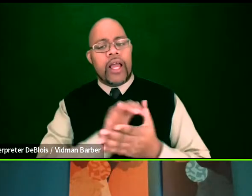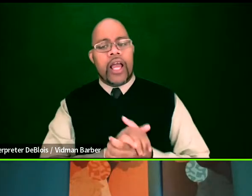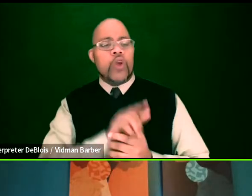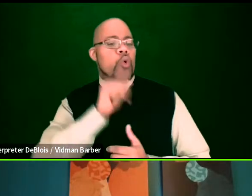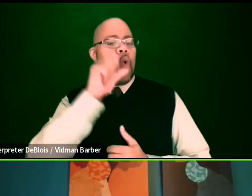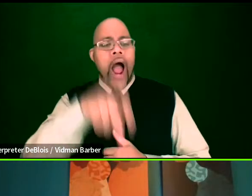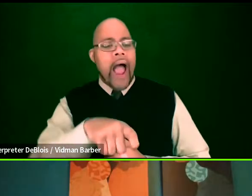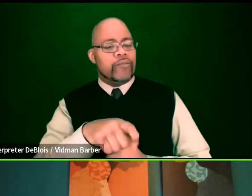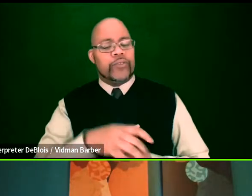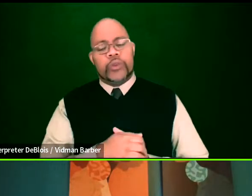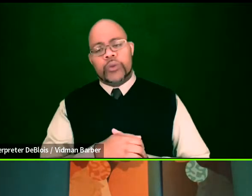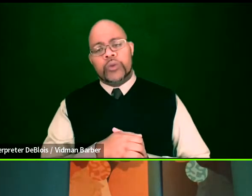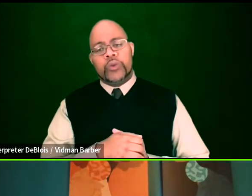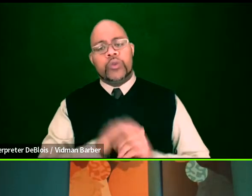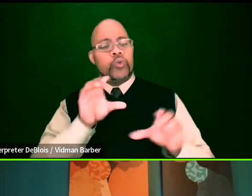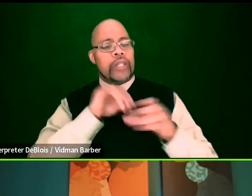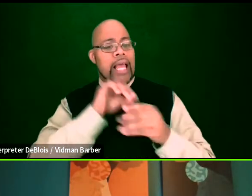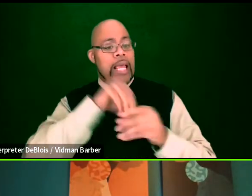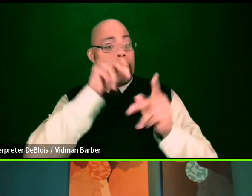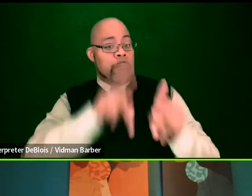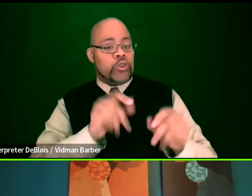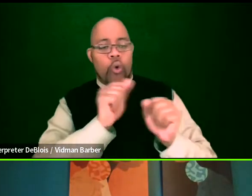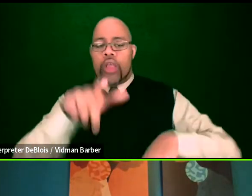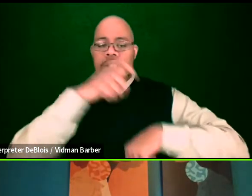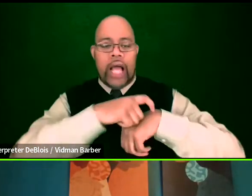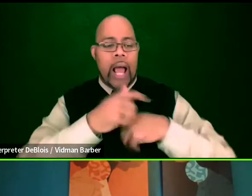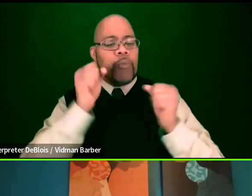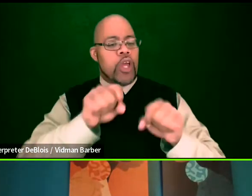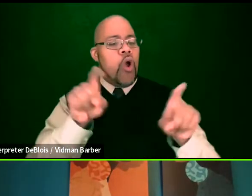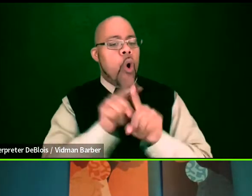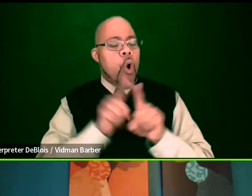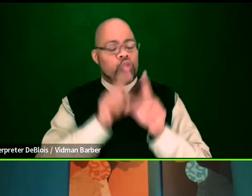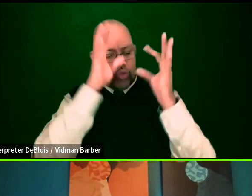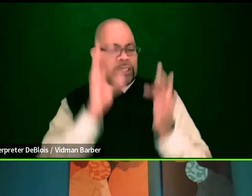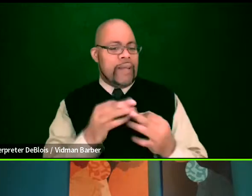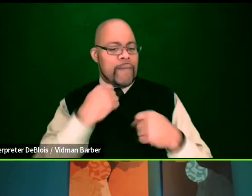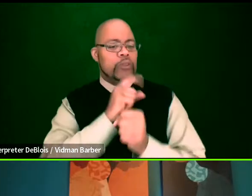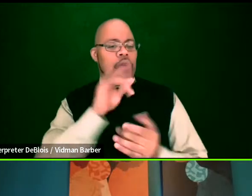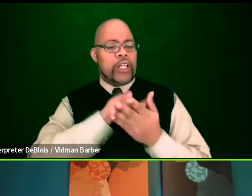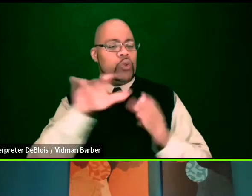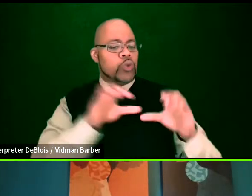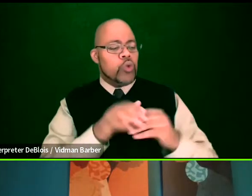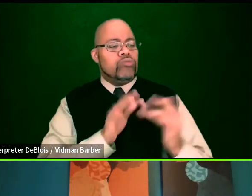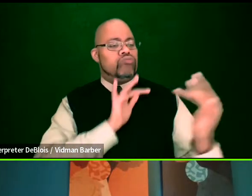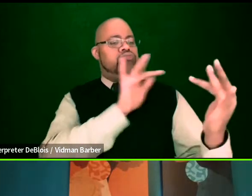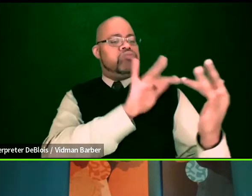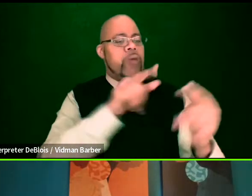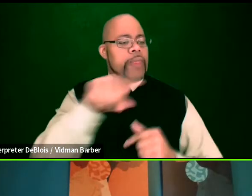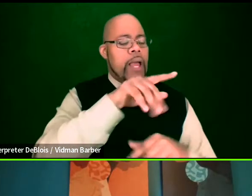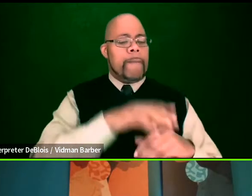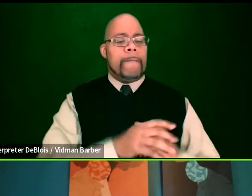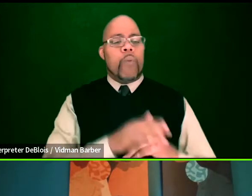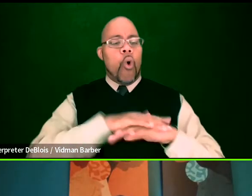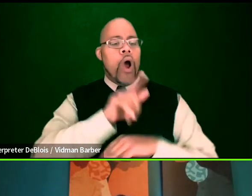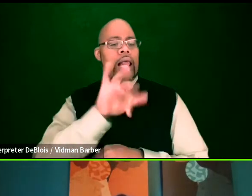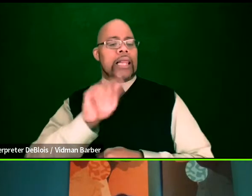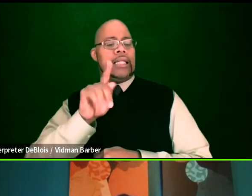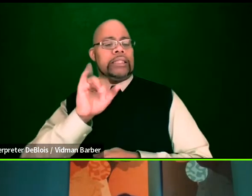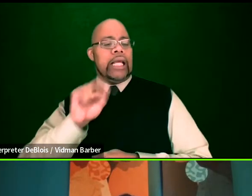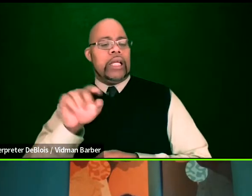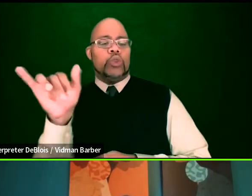don't have to do it in person all the time. You can also definitely make sure that you're reaching out to them on LinkedIn as well.